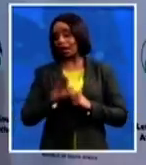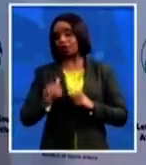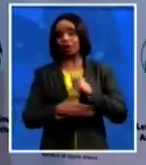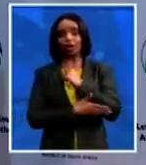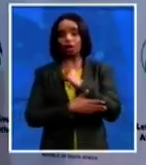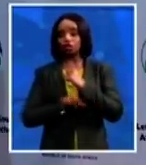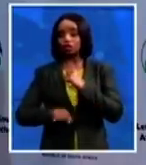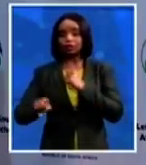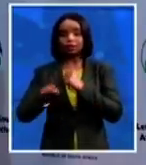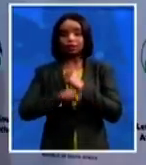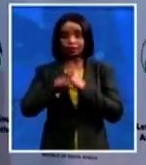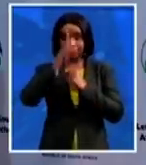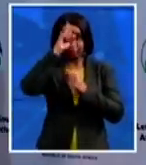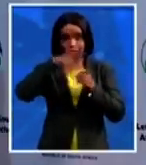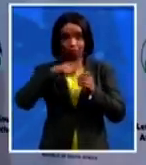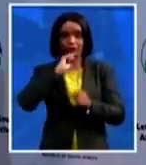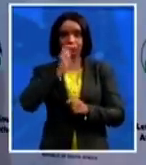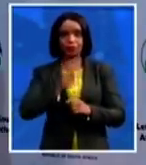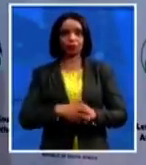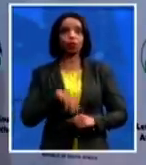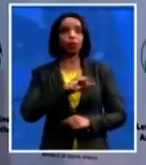materials and actually ship them